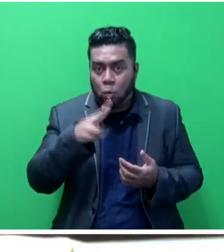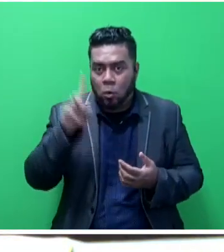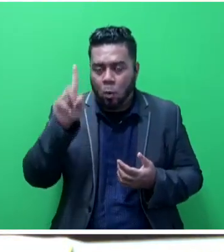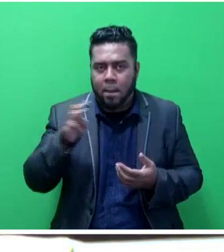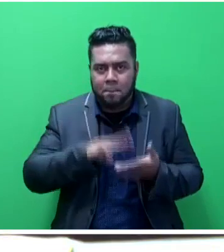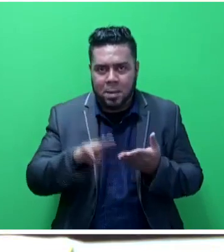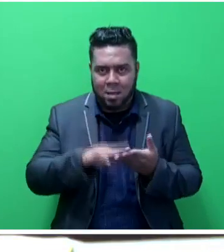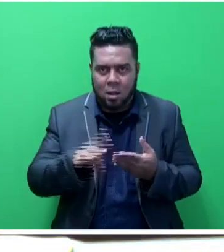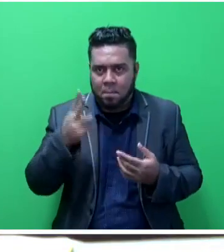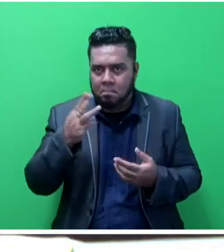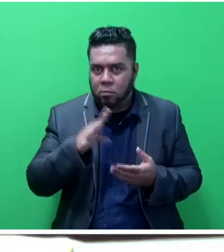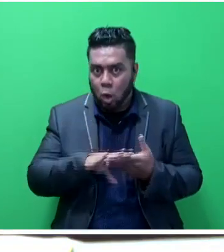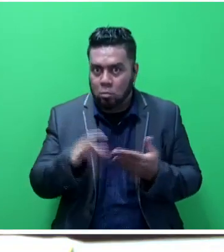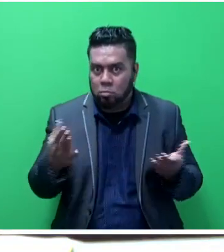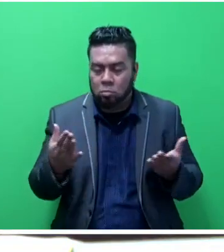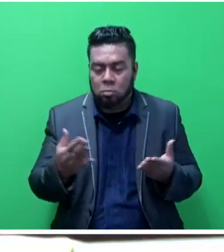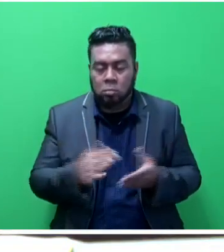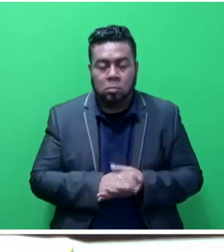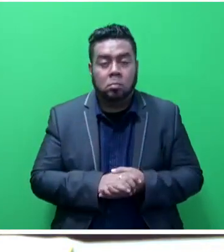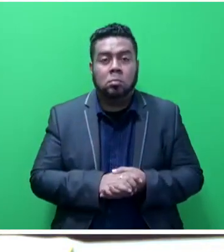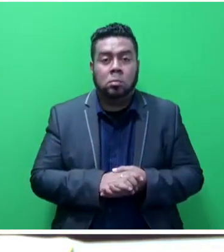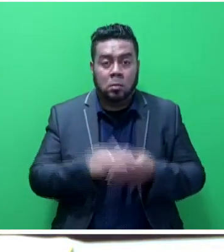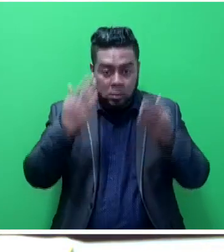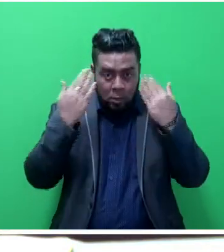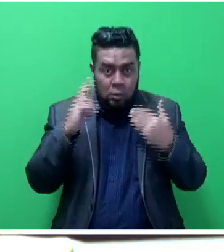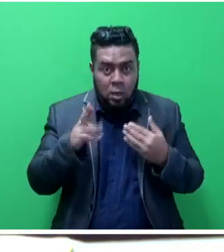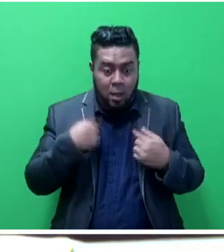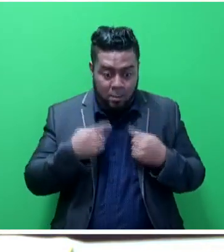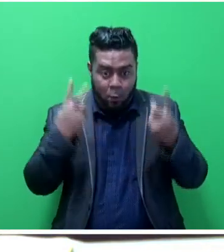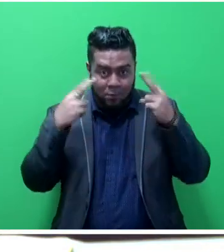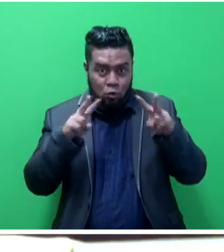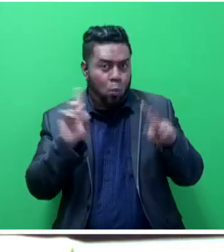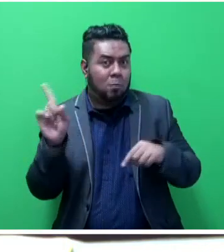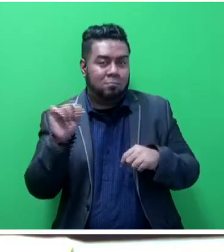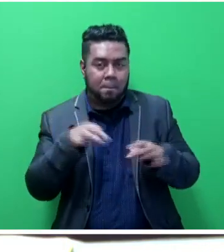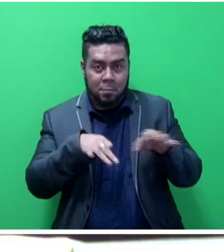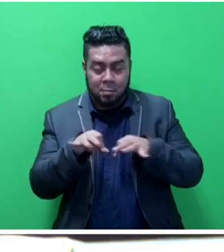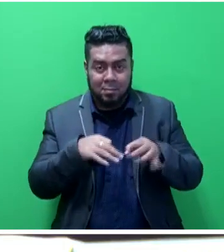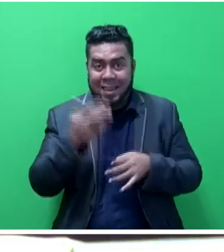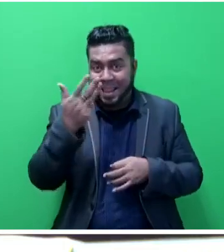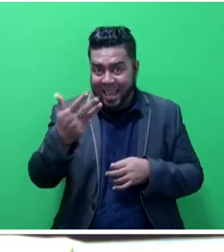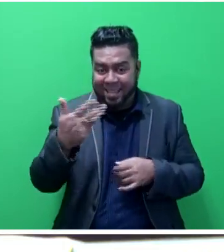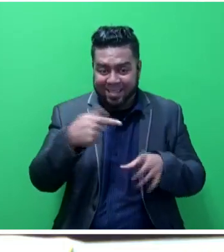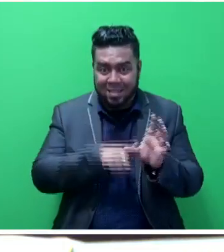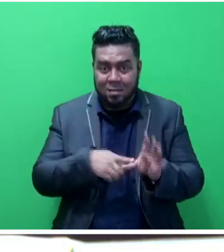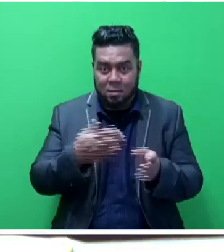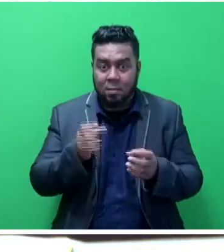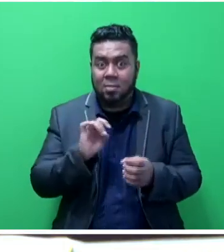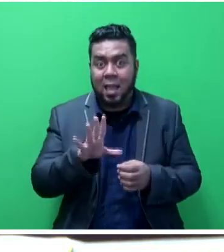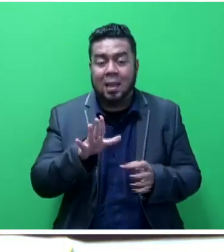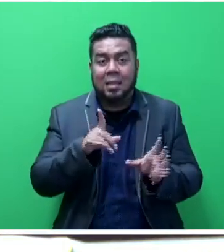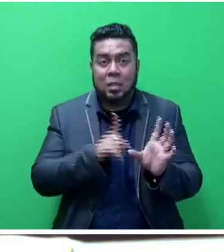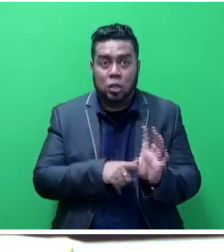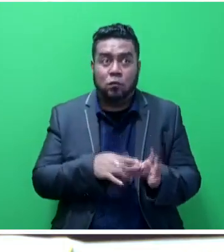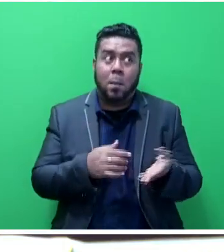million, Mr. Speaker. Mr. Speaker, our vision is in 9 years' time, 10 years from last year I